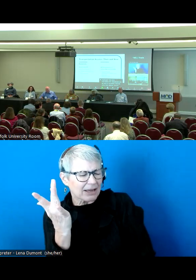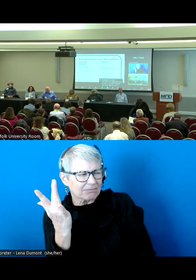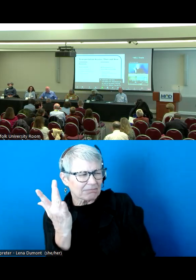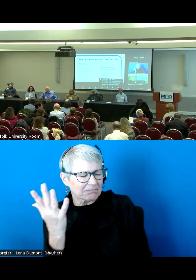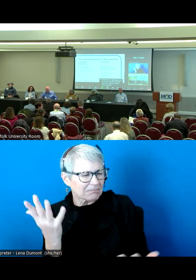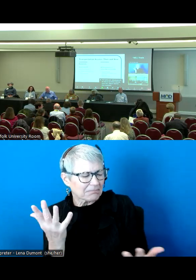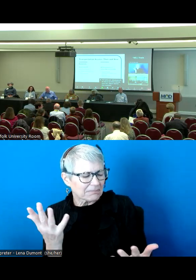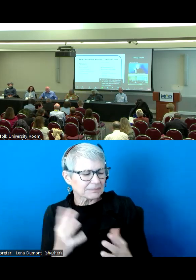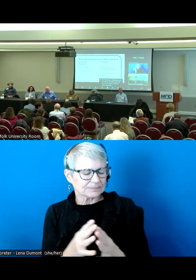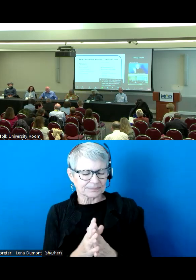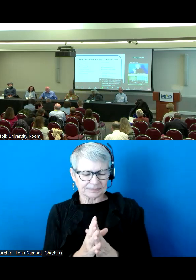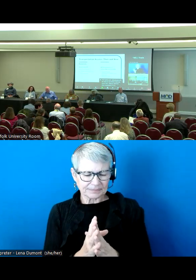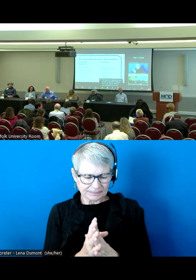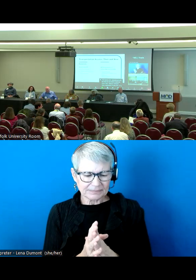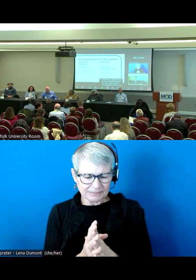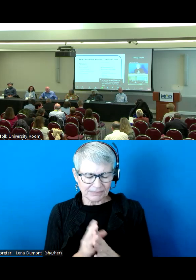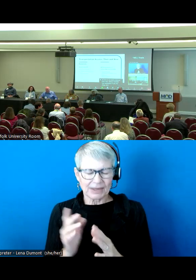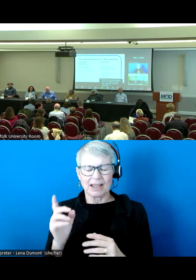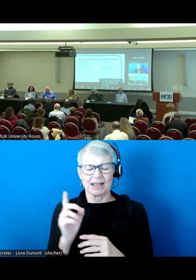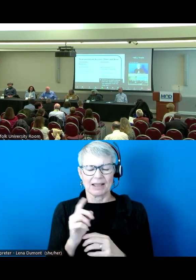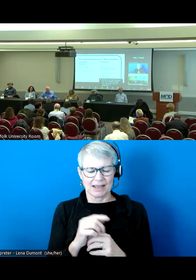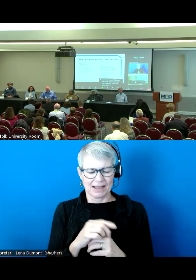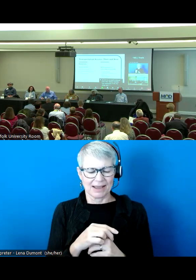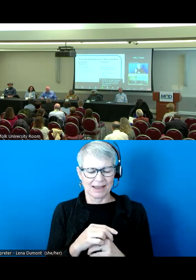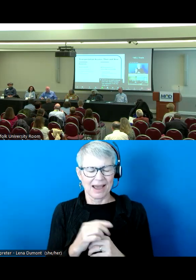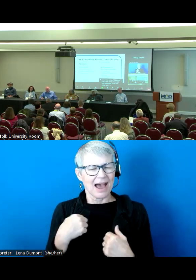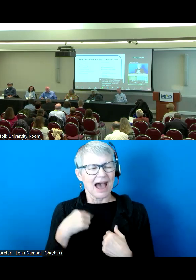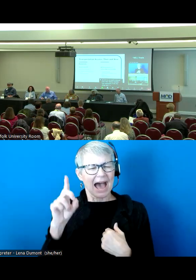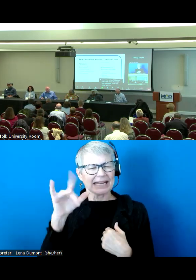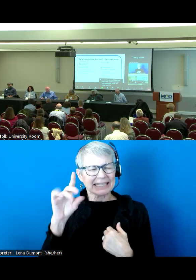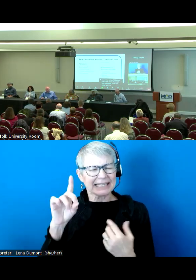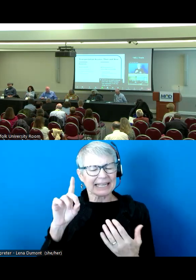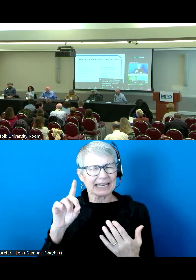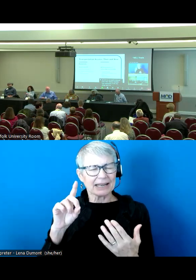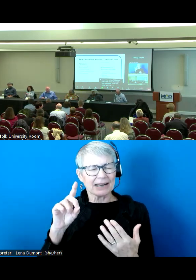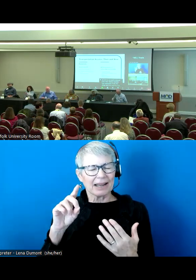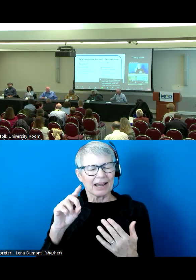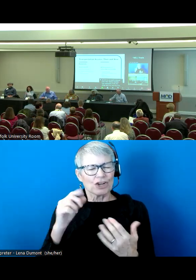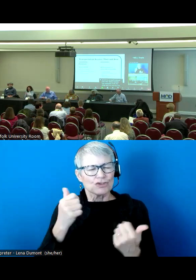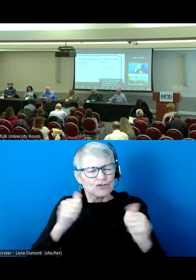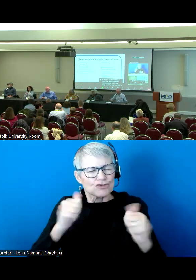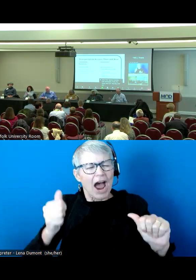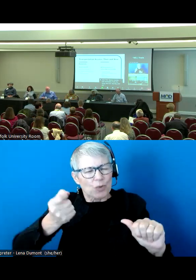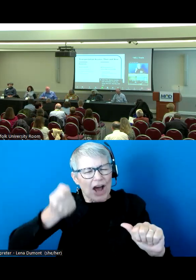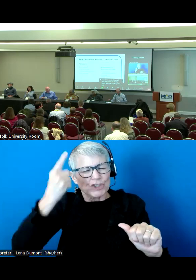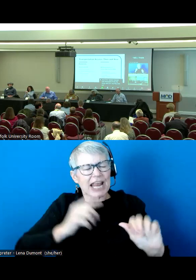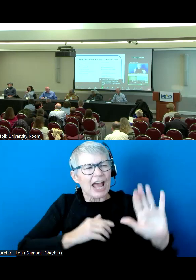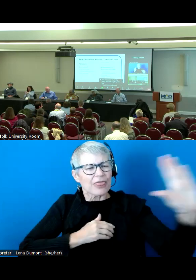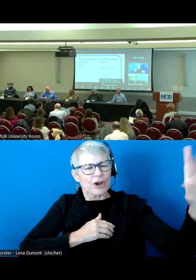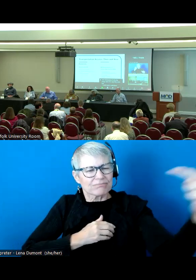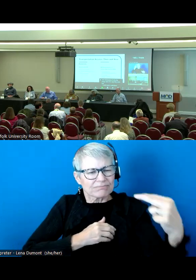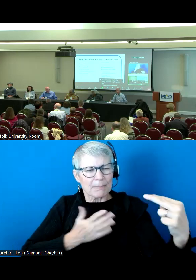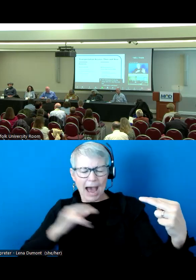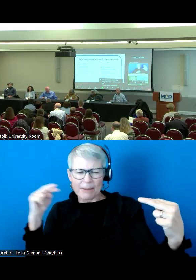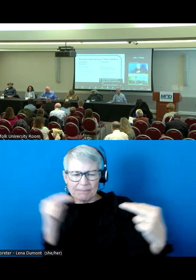or why they were the way they were and I could better understand. And I always sat at the front of the bus and always